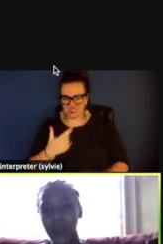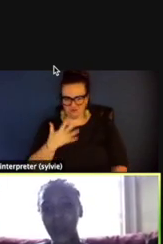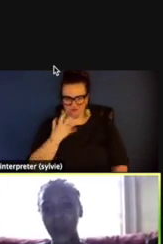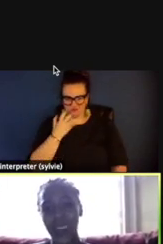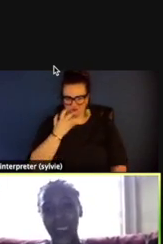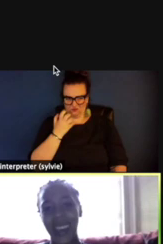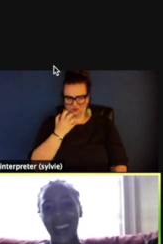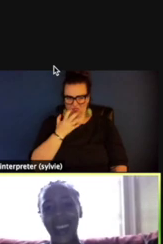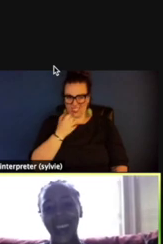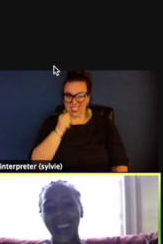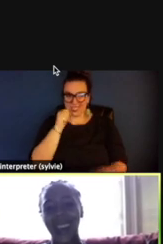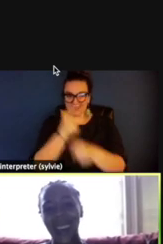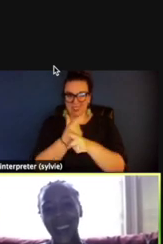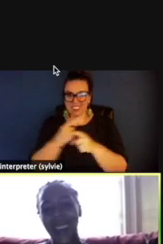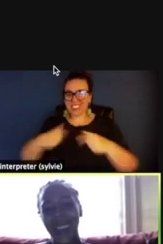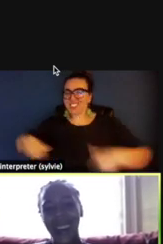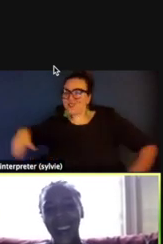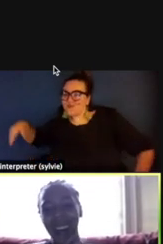the picture with me.